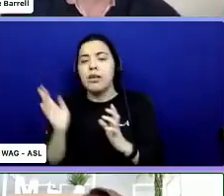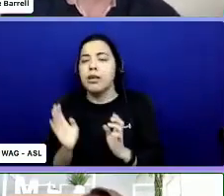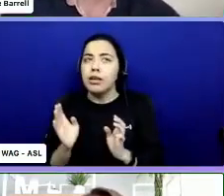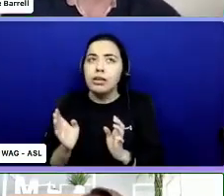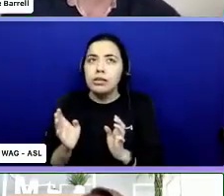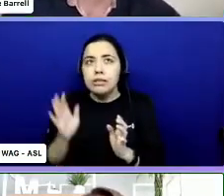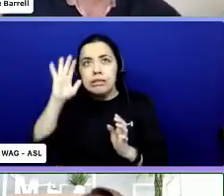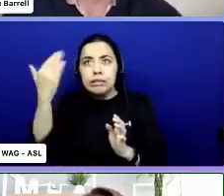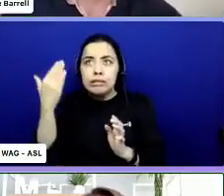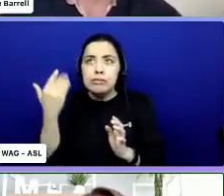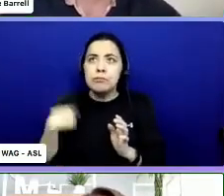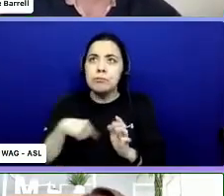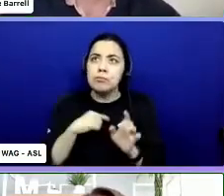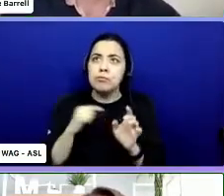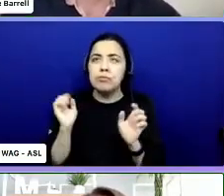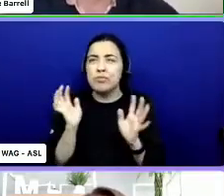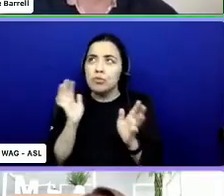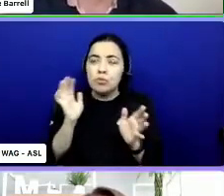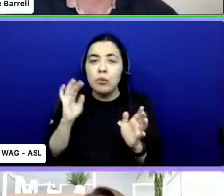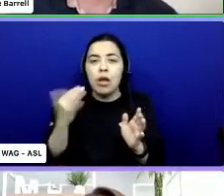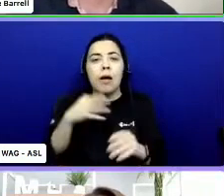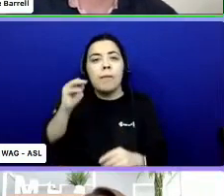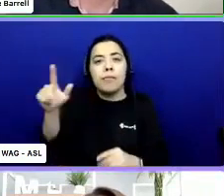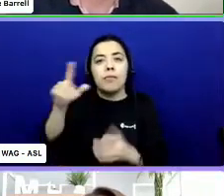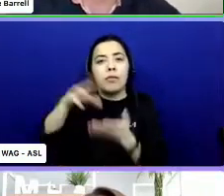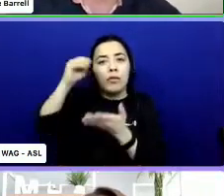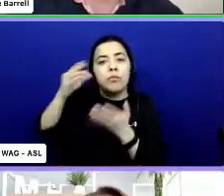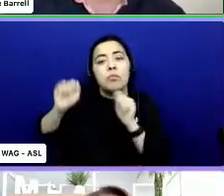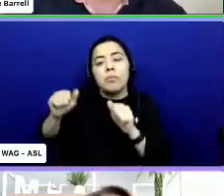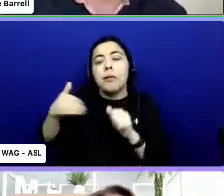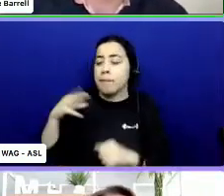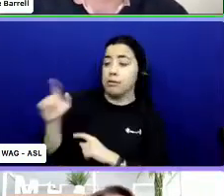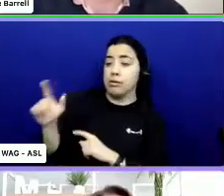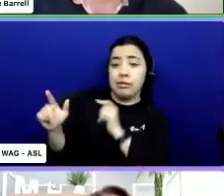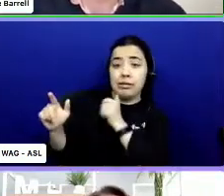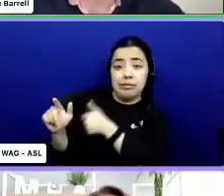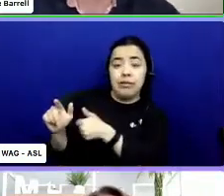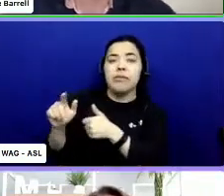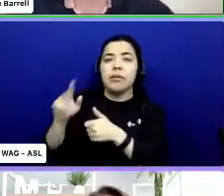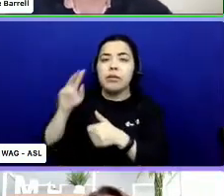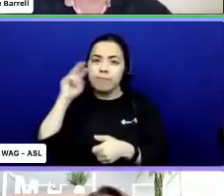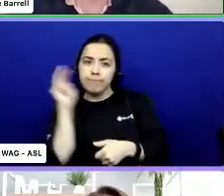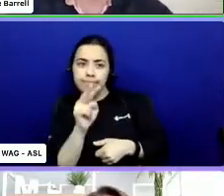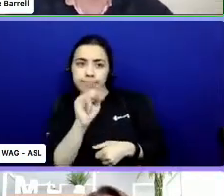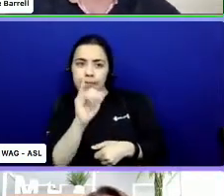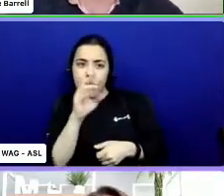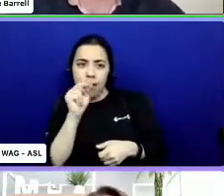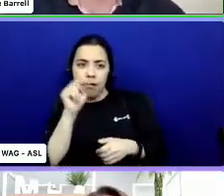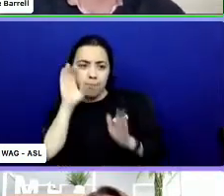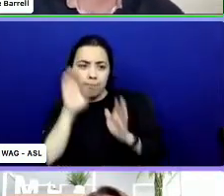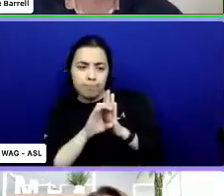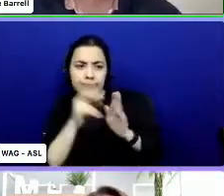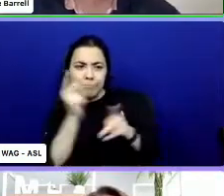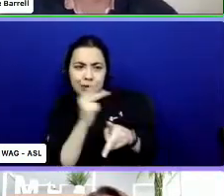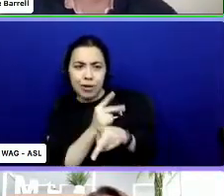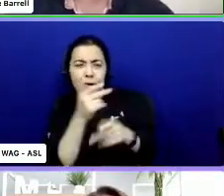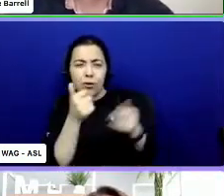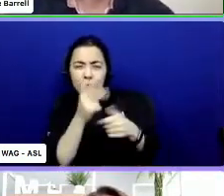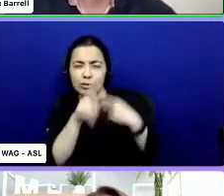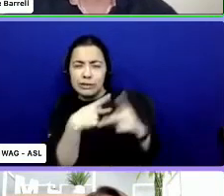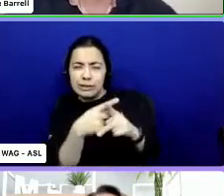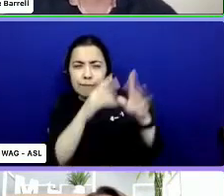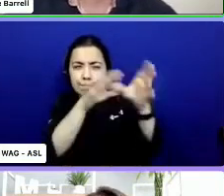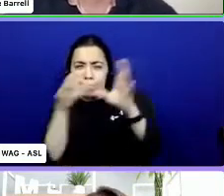we'd probably be able, so our machine learning, we actually have machine learning that is able to look at icons and figure out exactly what kind of an icon they